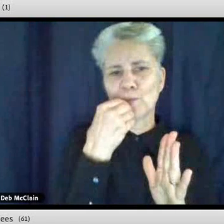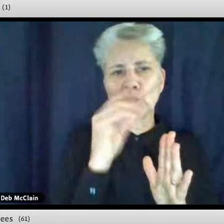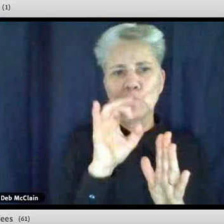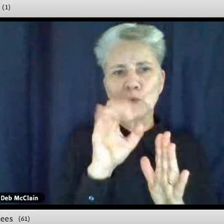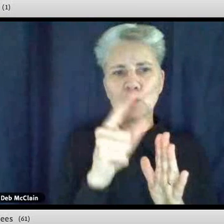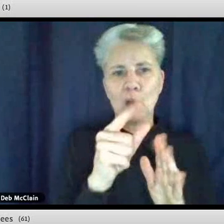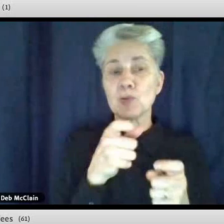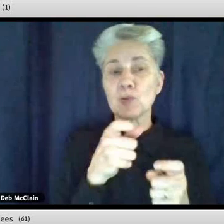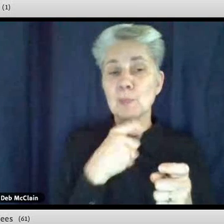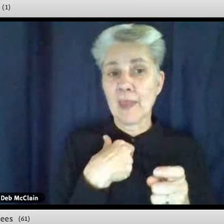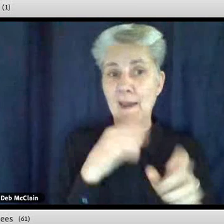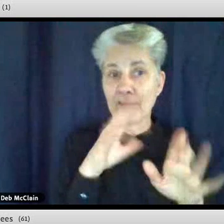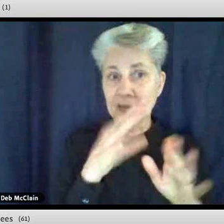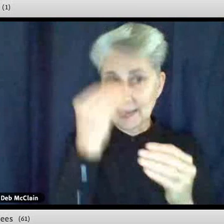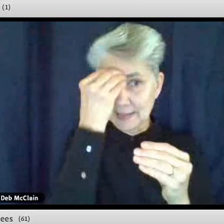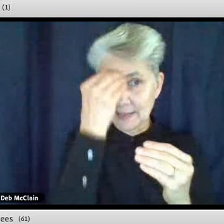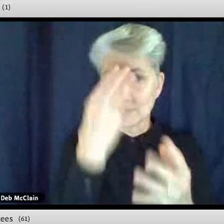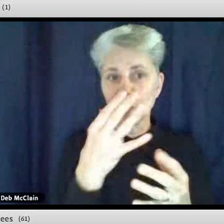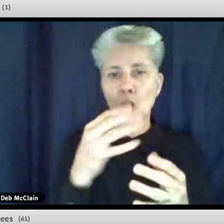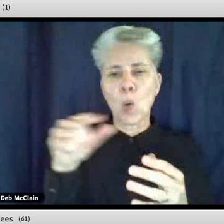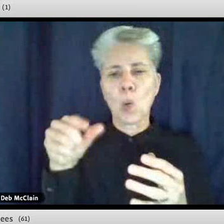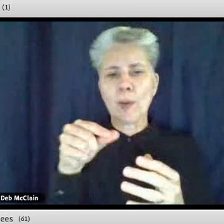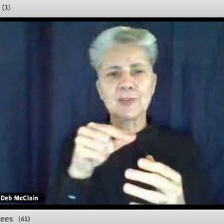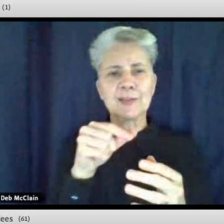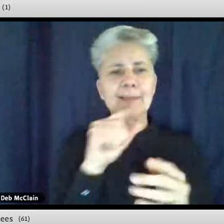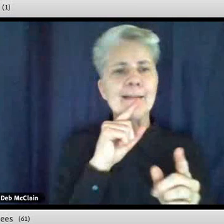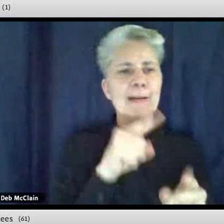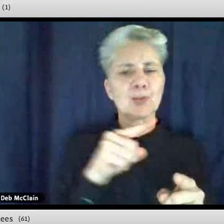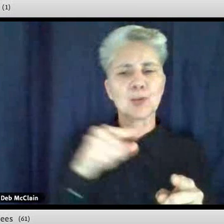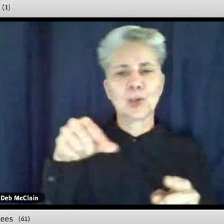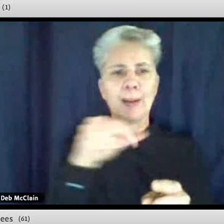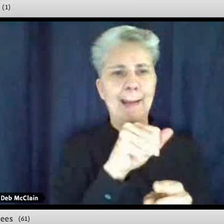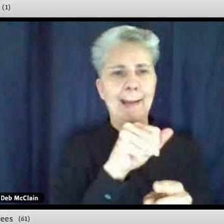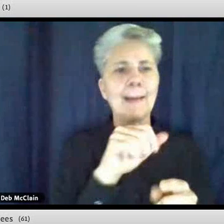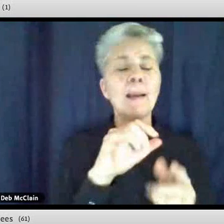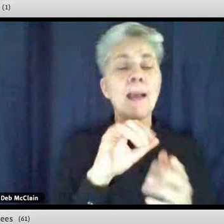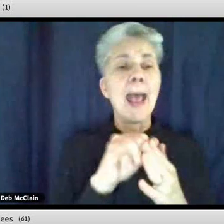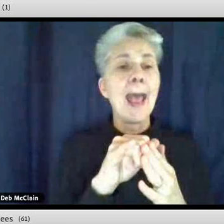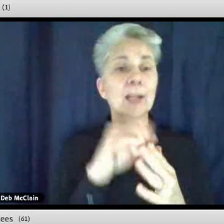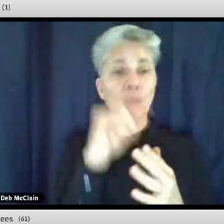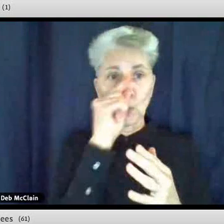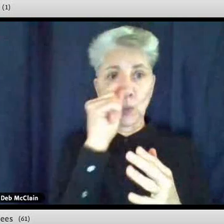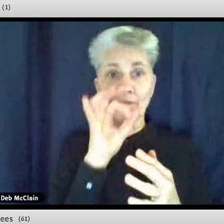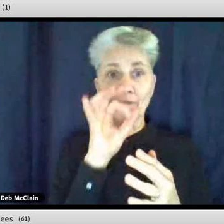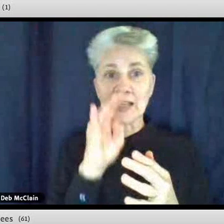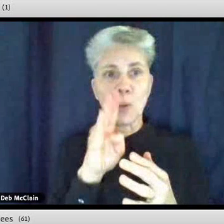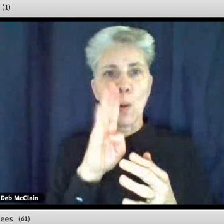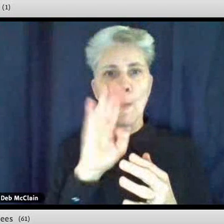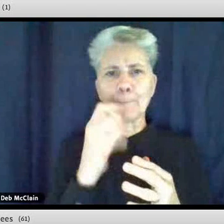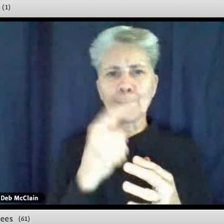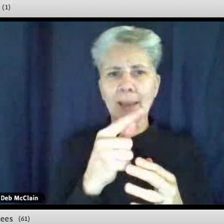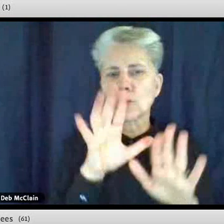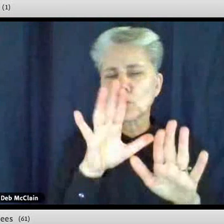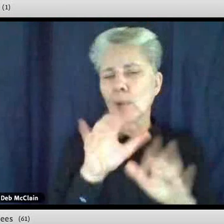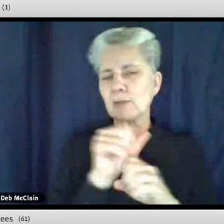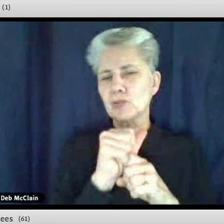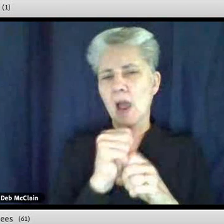Again, I didn't show you the Food and Drug Administration, but they've got some fantastic Q&As. Also,